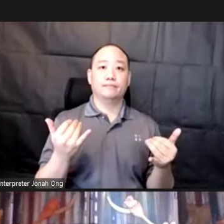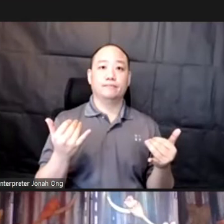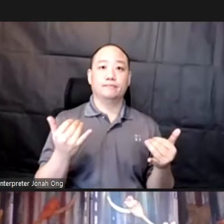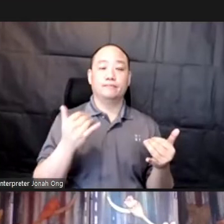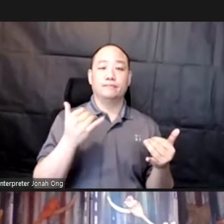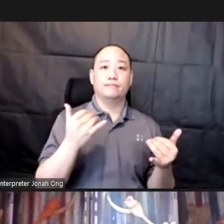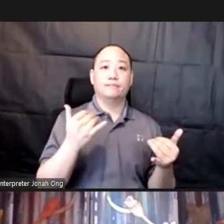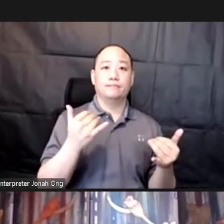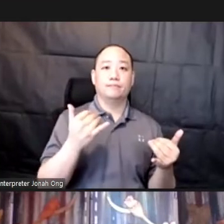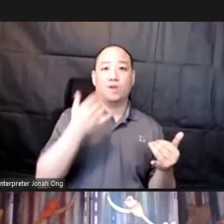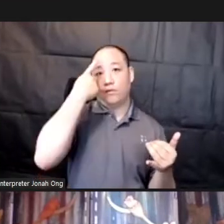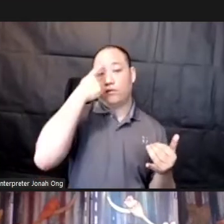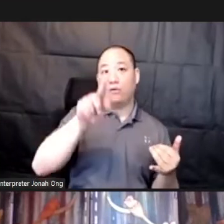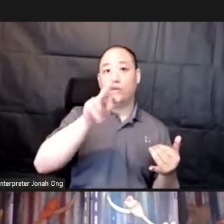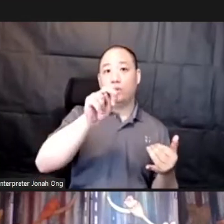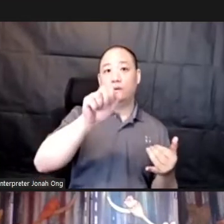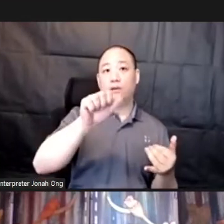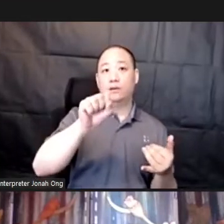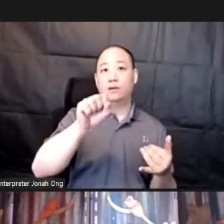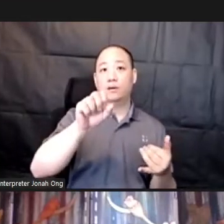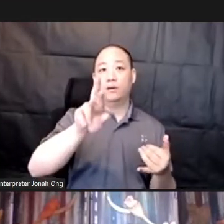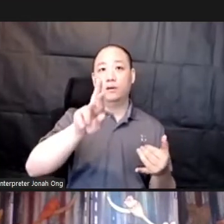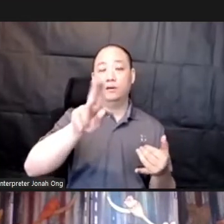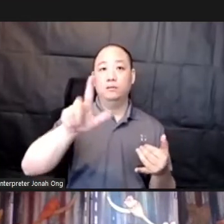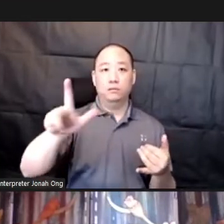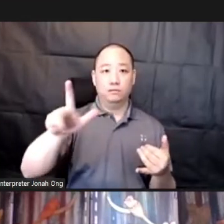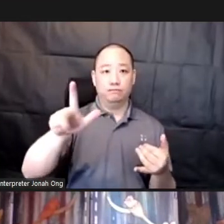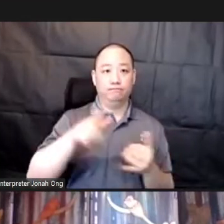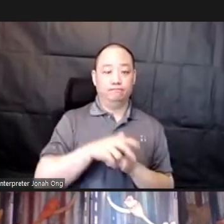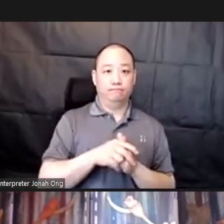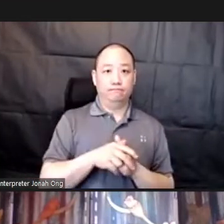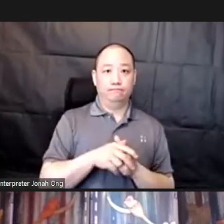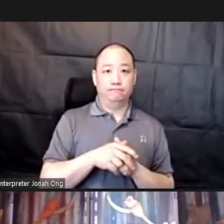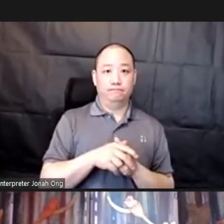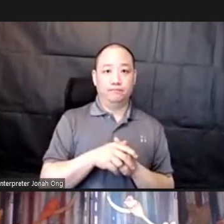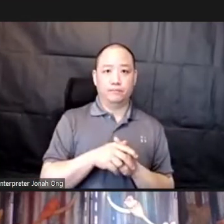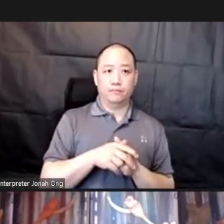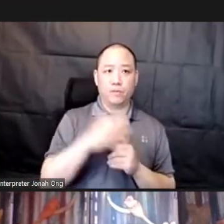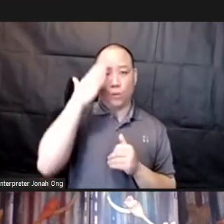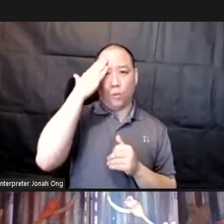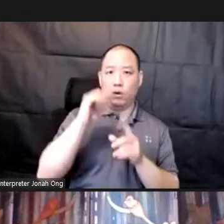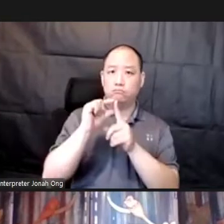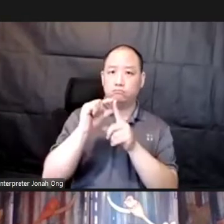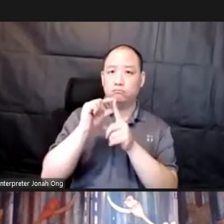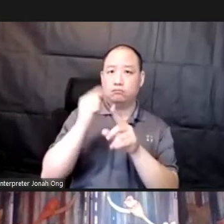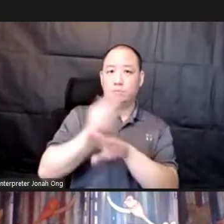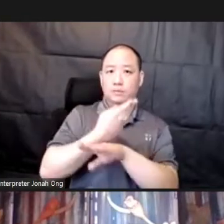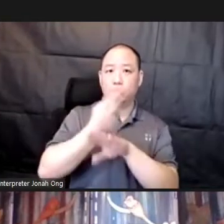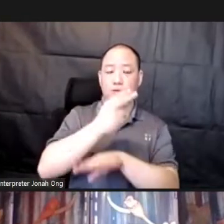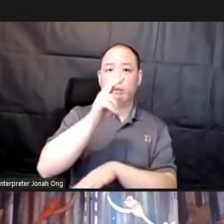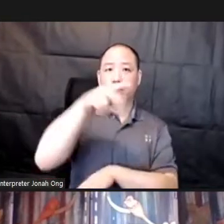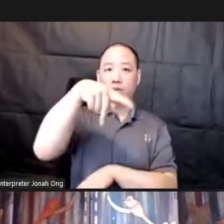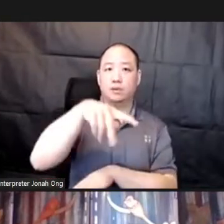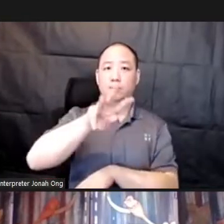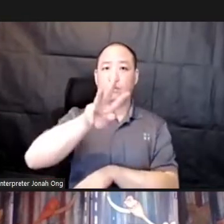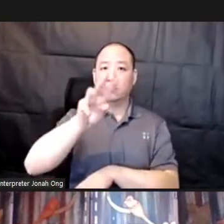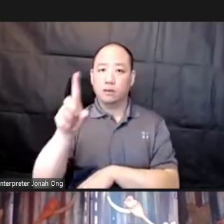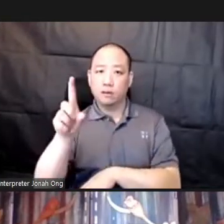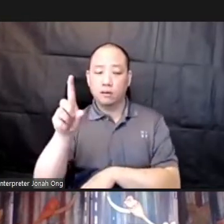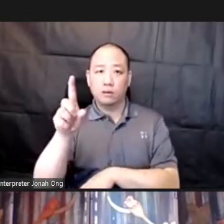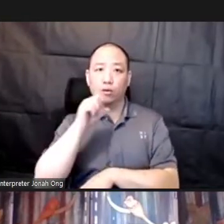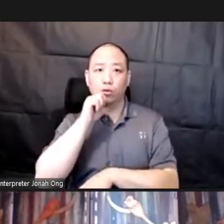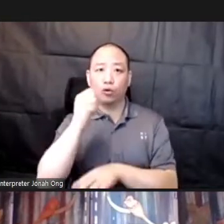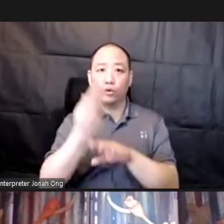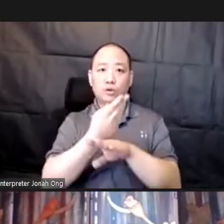from the floor, and they ask, why do we use persons with disability and not differently abled or special or